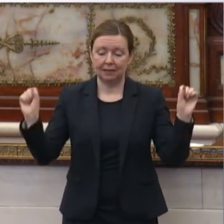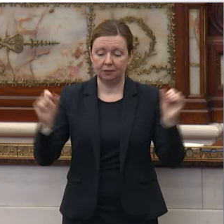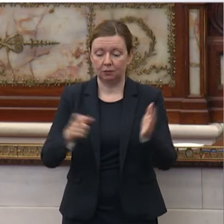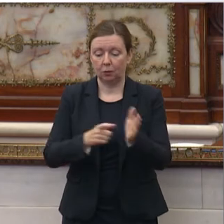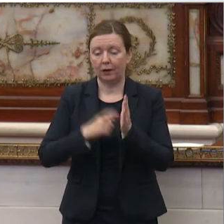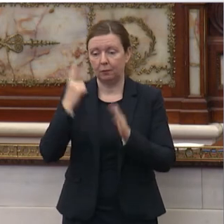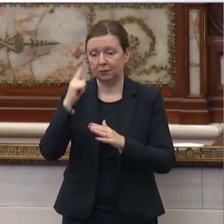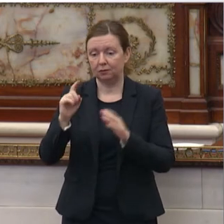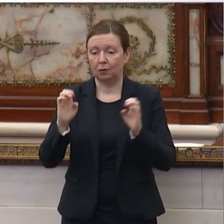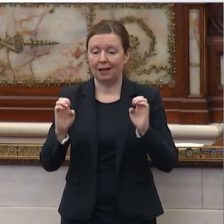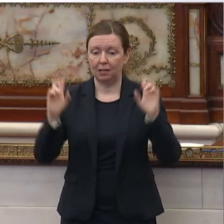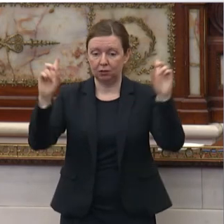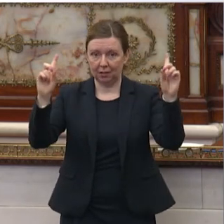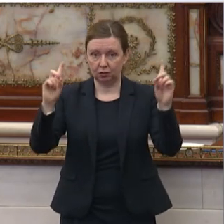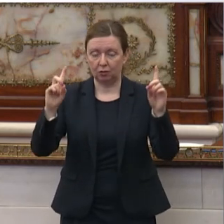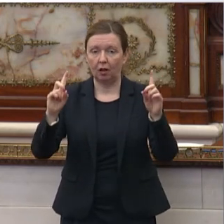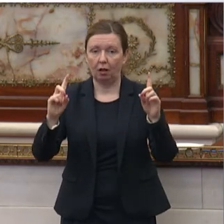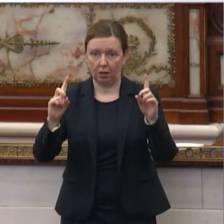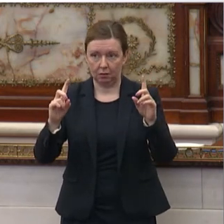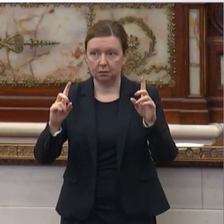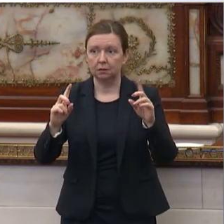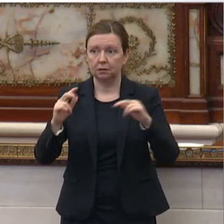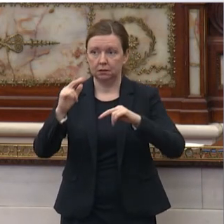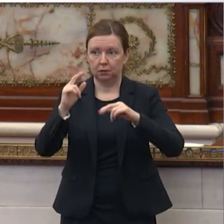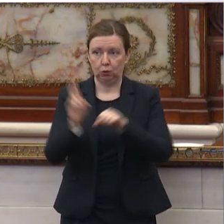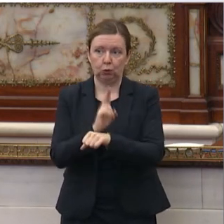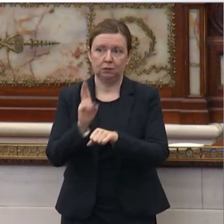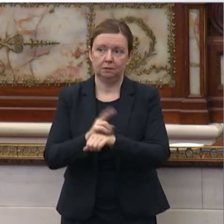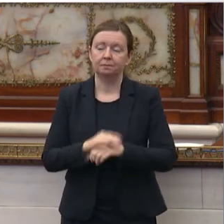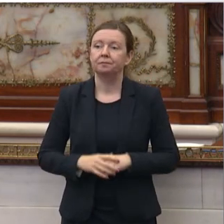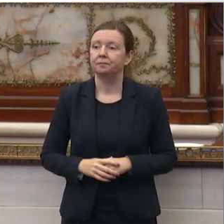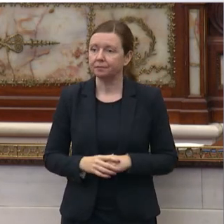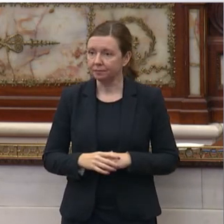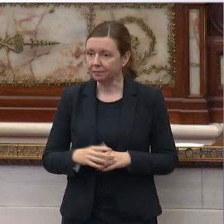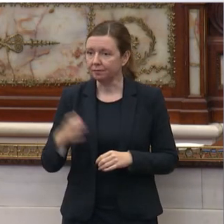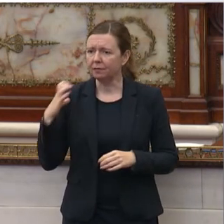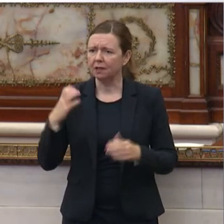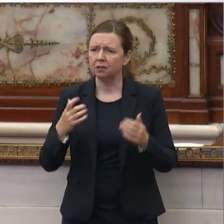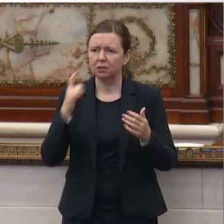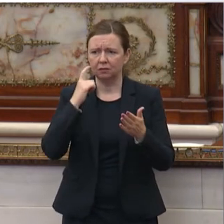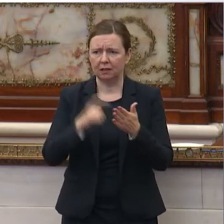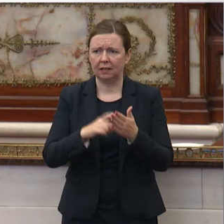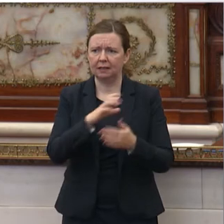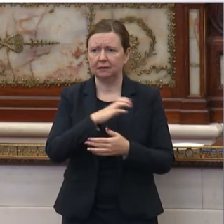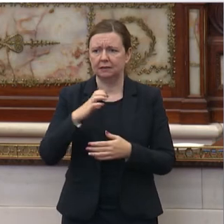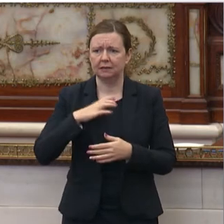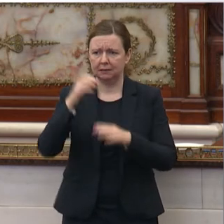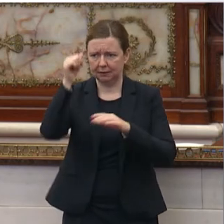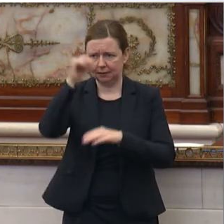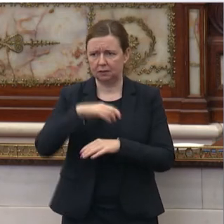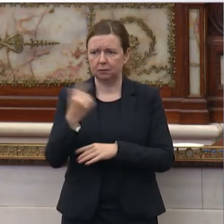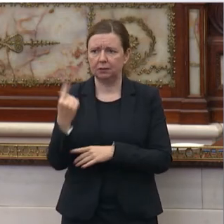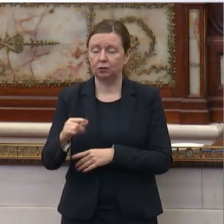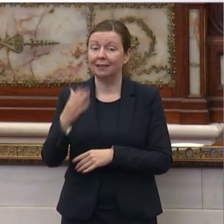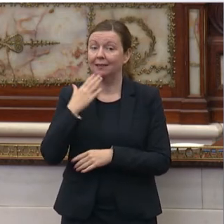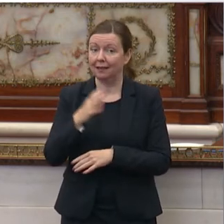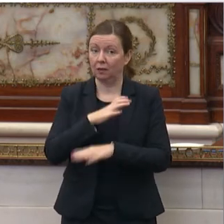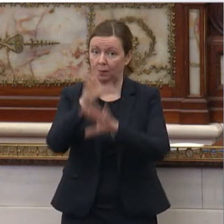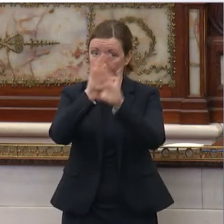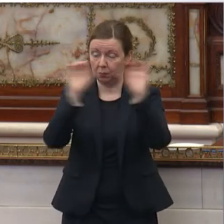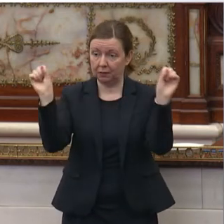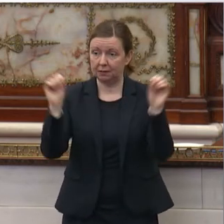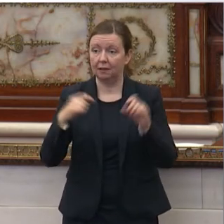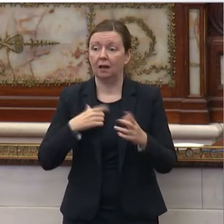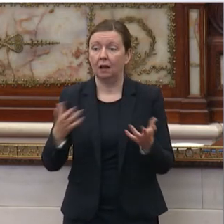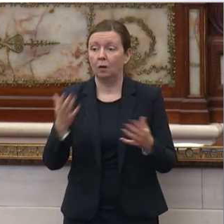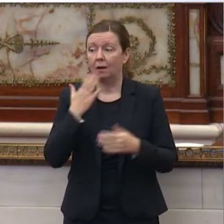for educational occupancies. Chair recognizes Councilman Green. Thank you, Council President. I